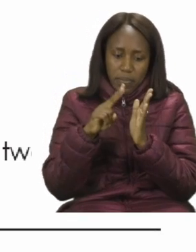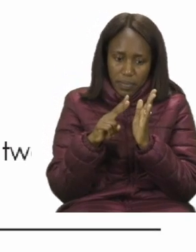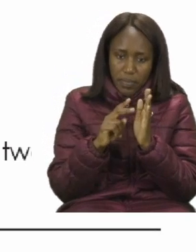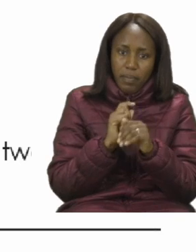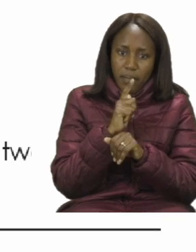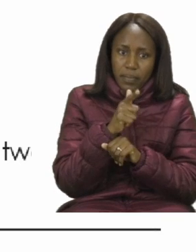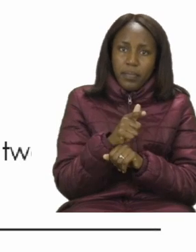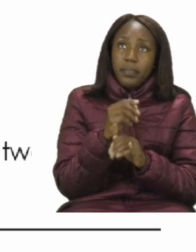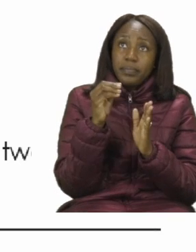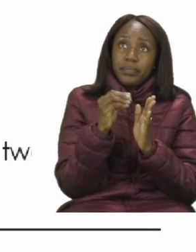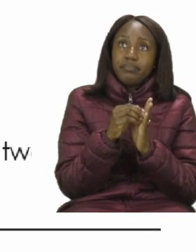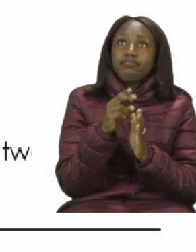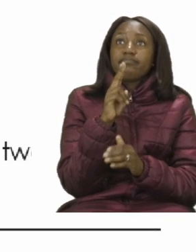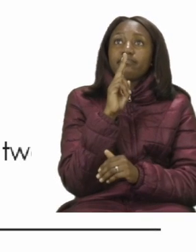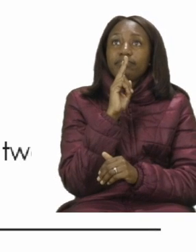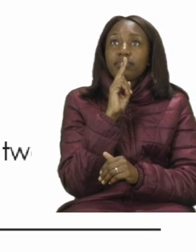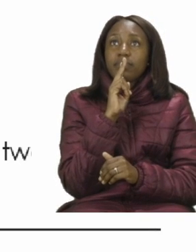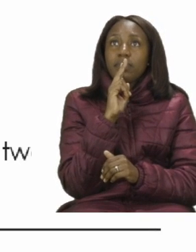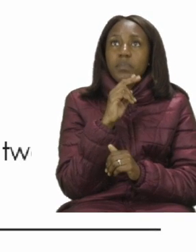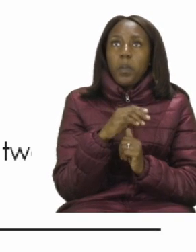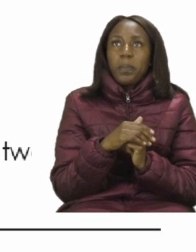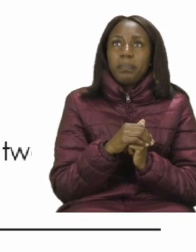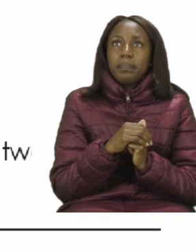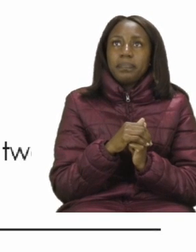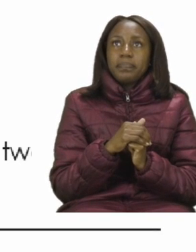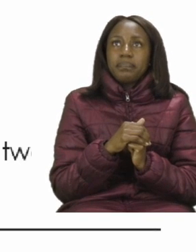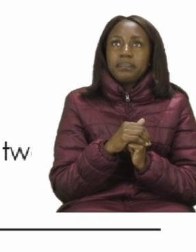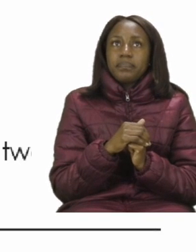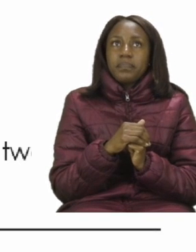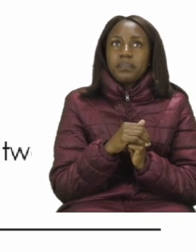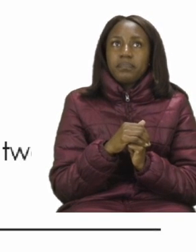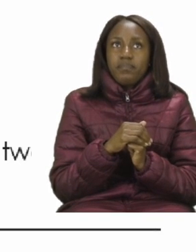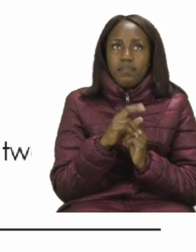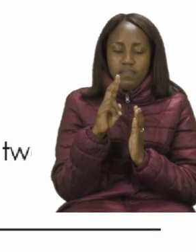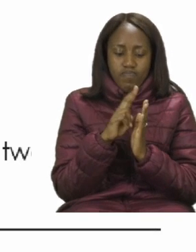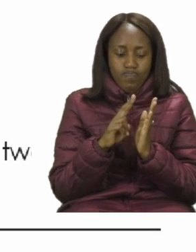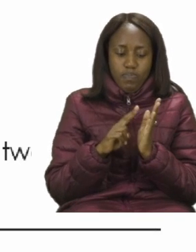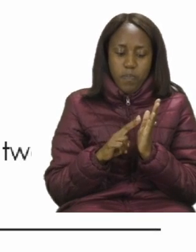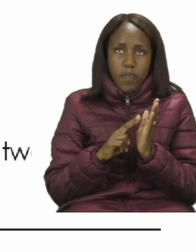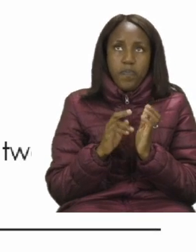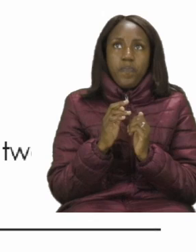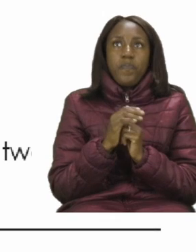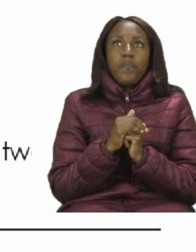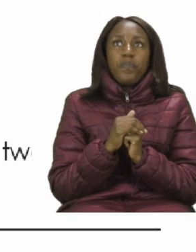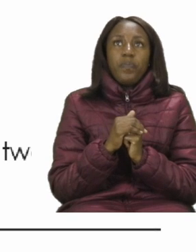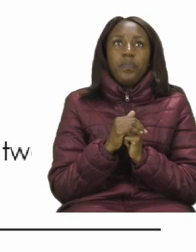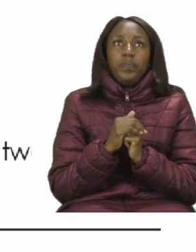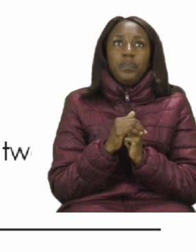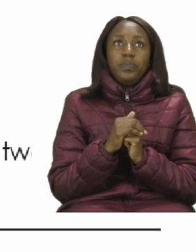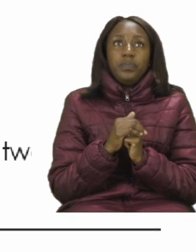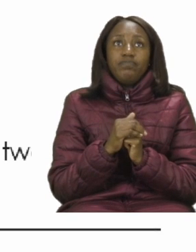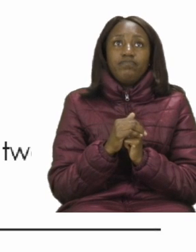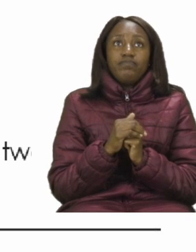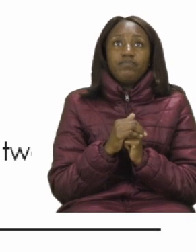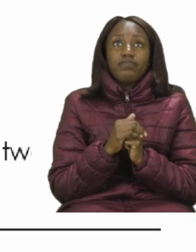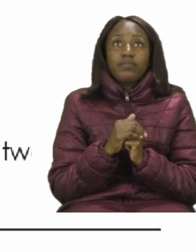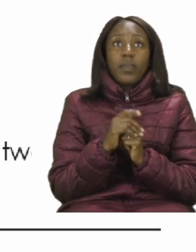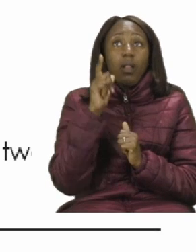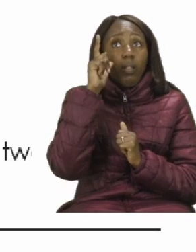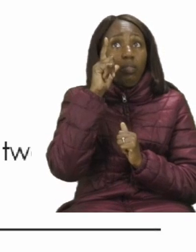have to solve it. Now let's read through the first one. Number 1. I